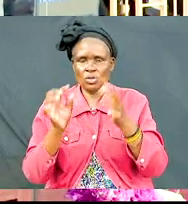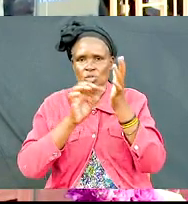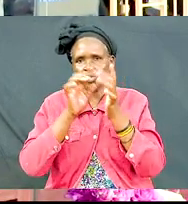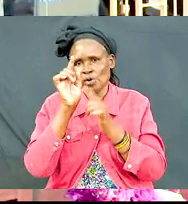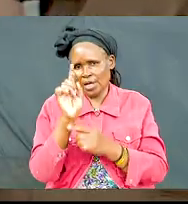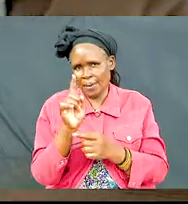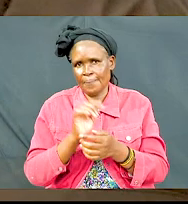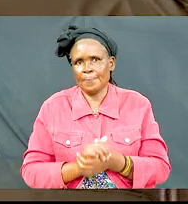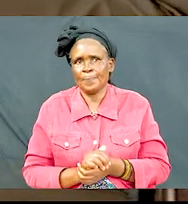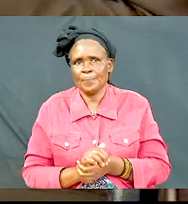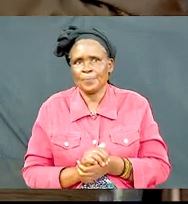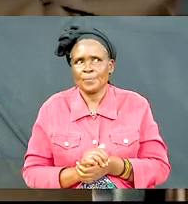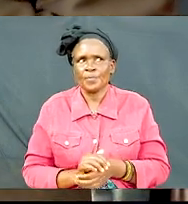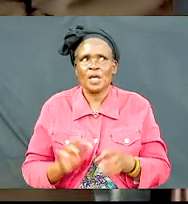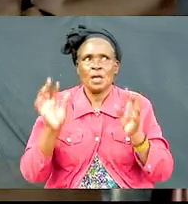Oh,